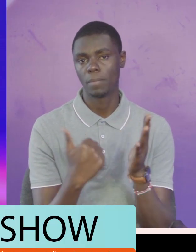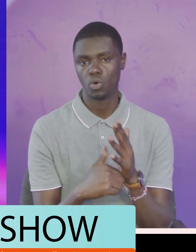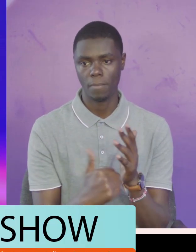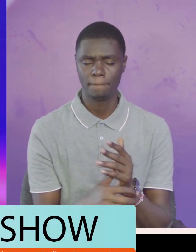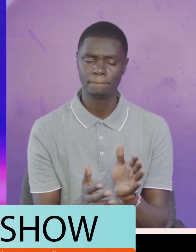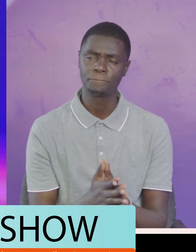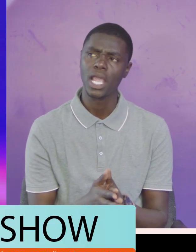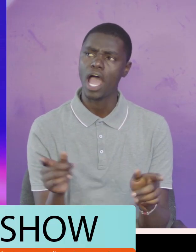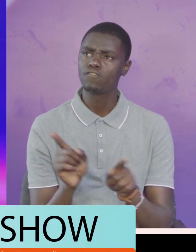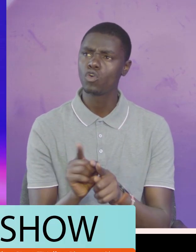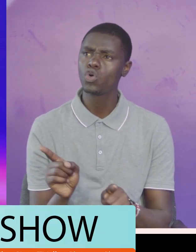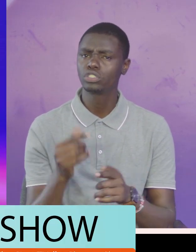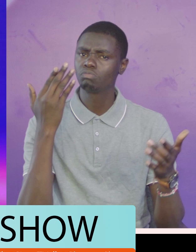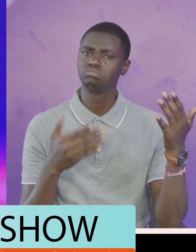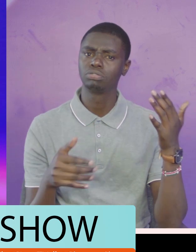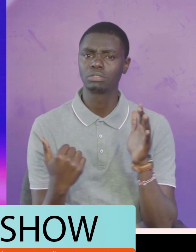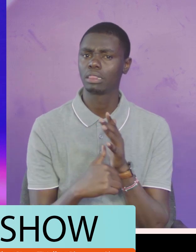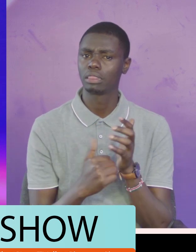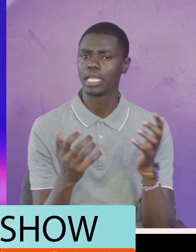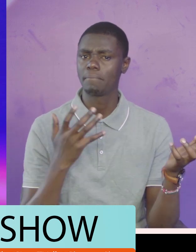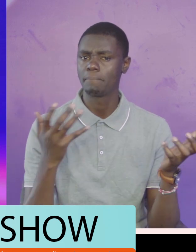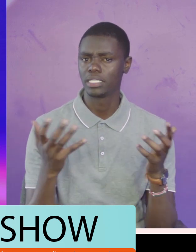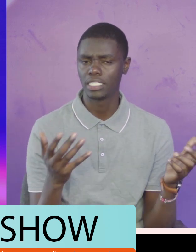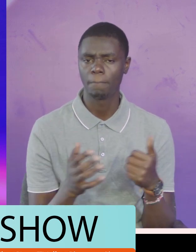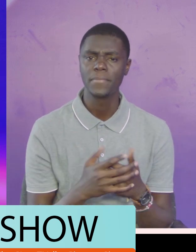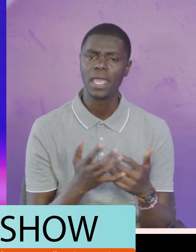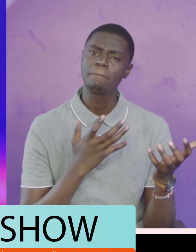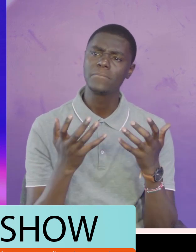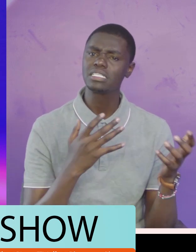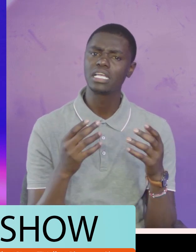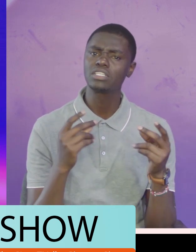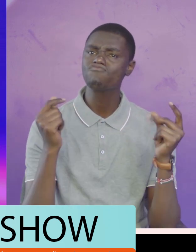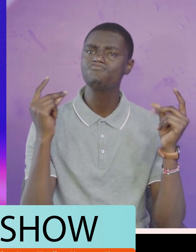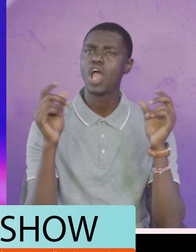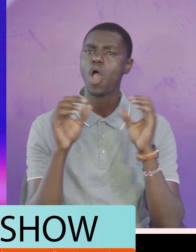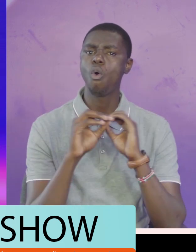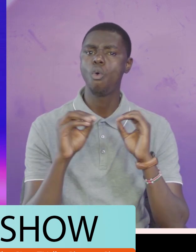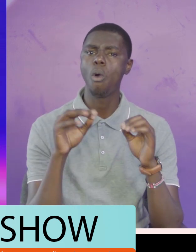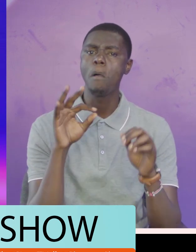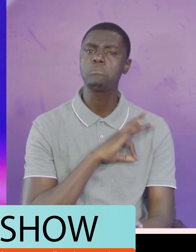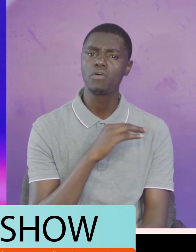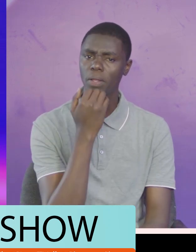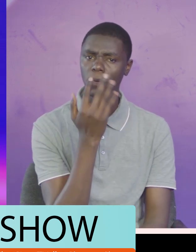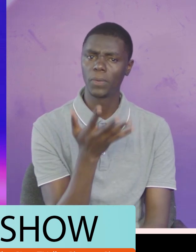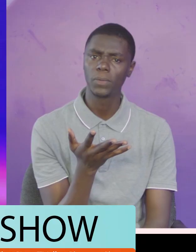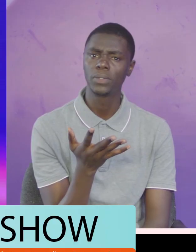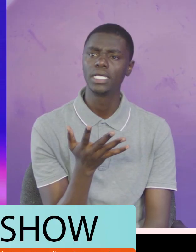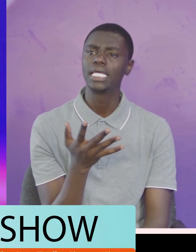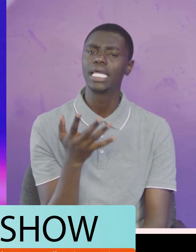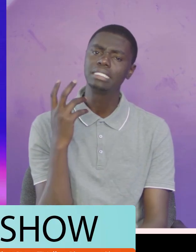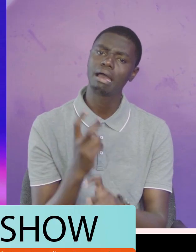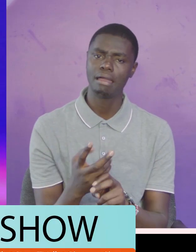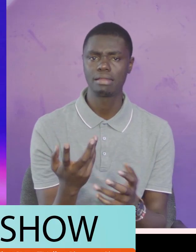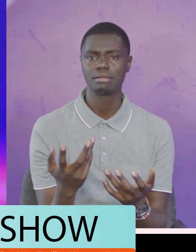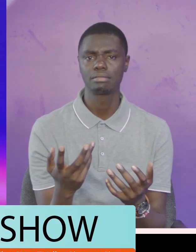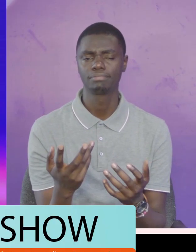problems. I have also encountered problems in business where the business doesn't do so well. You're not making a profit. And